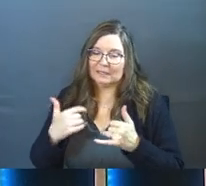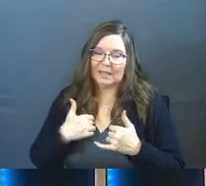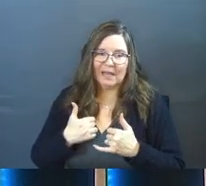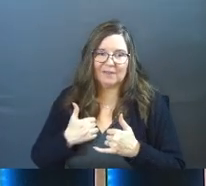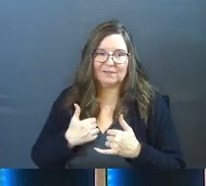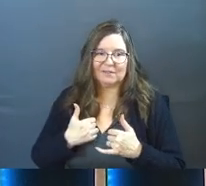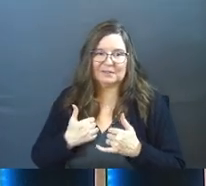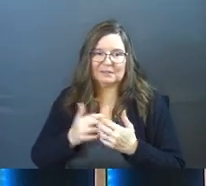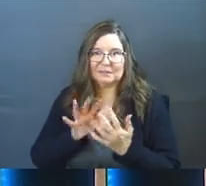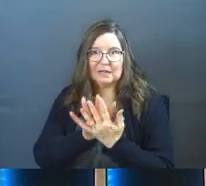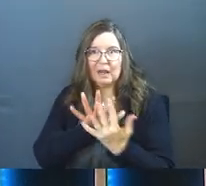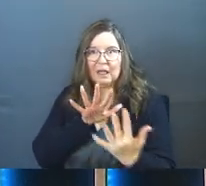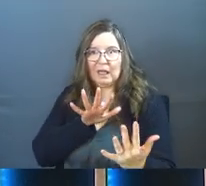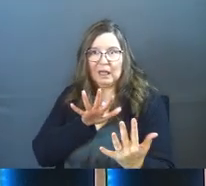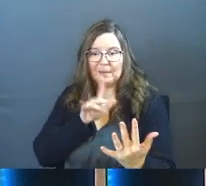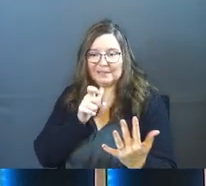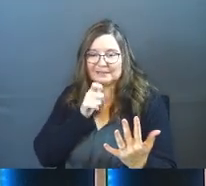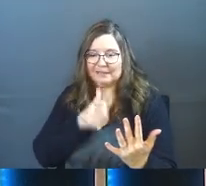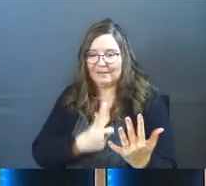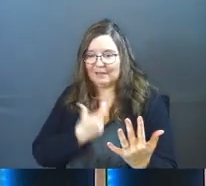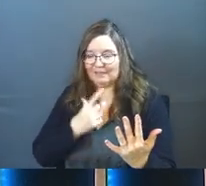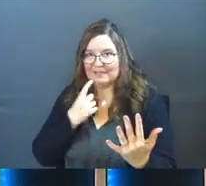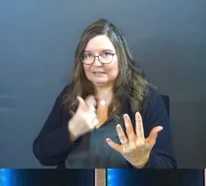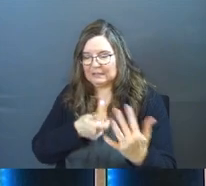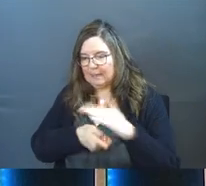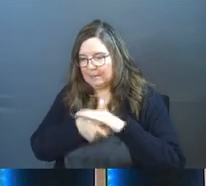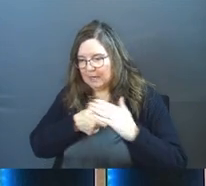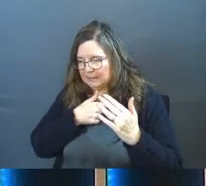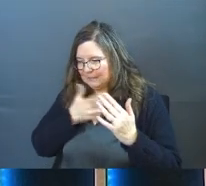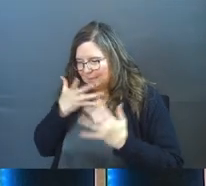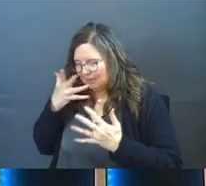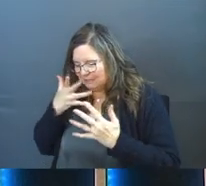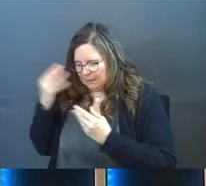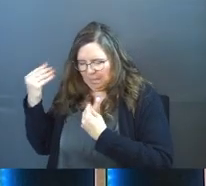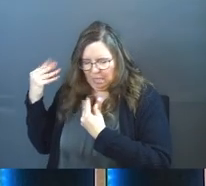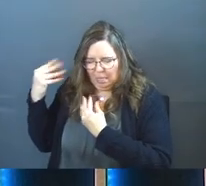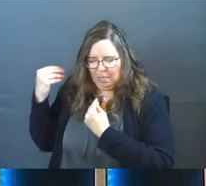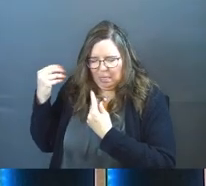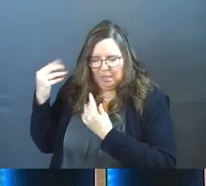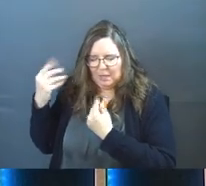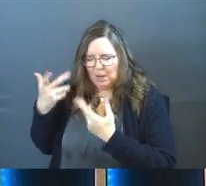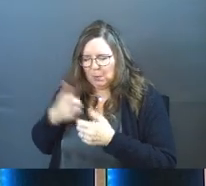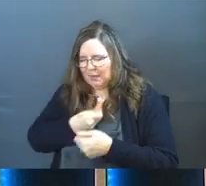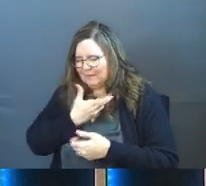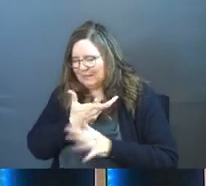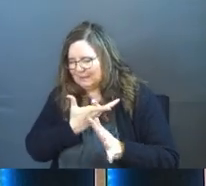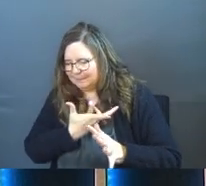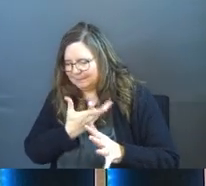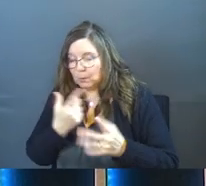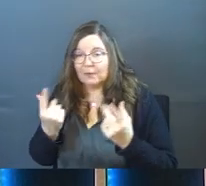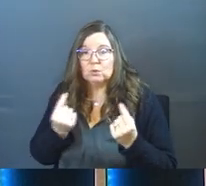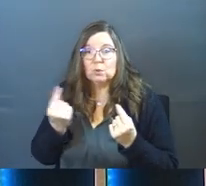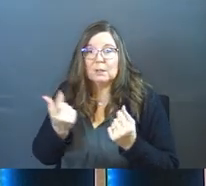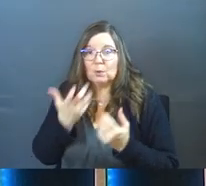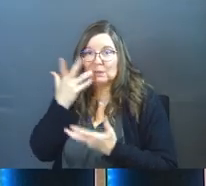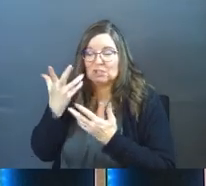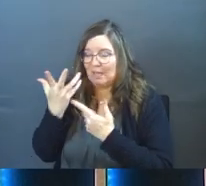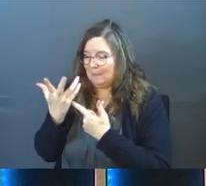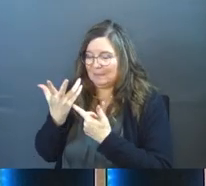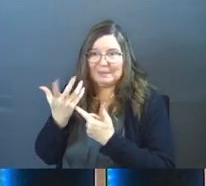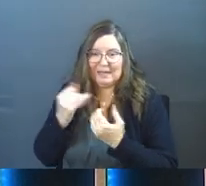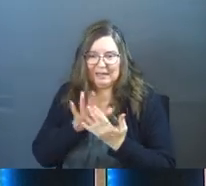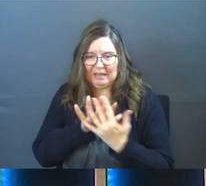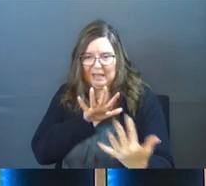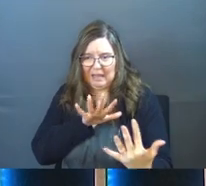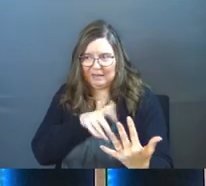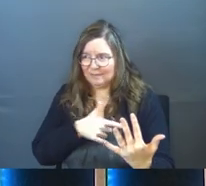have this gap in my relationship because of my unconfessed sin. And I'm hearing the shame and I don't want to deal with it and I don't want to confess it. And so I got to do something with this gap. And if I'm